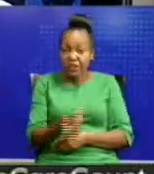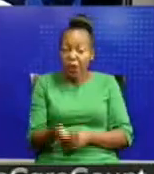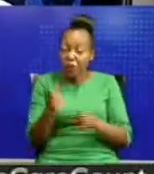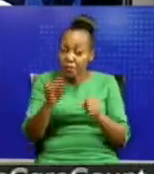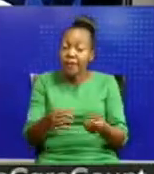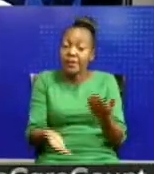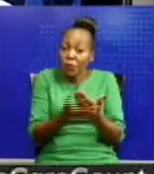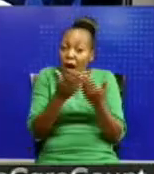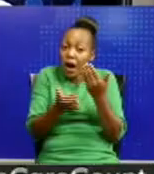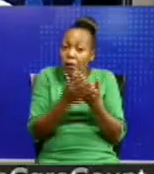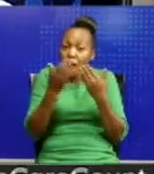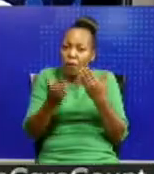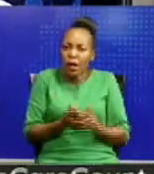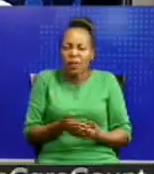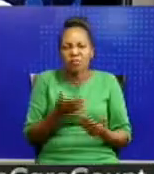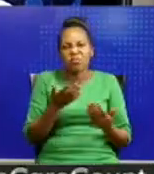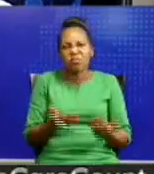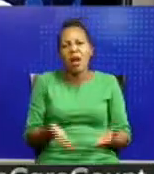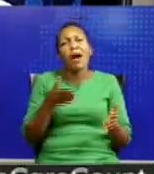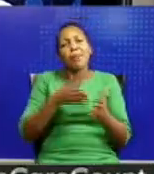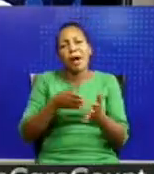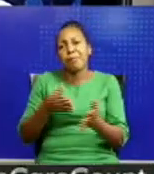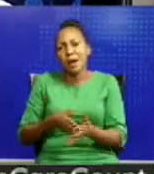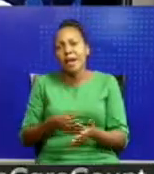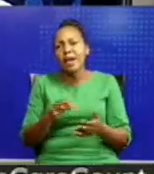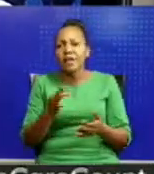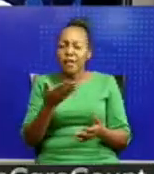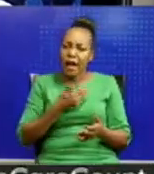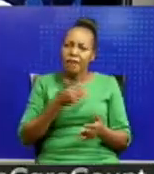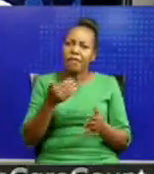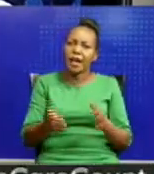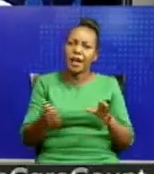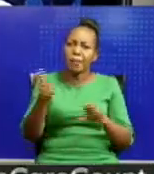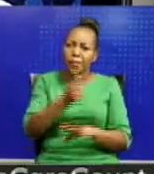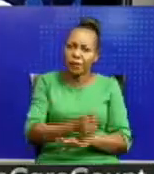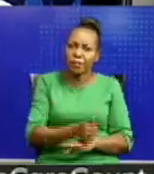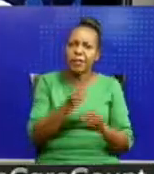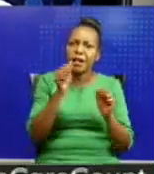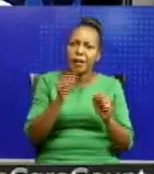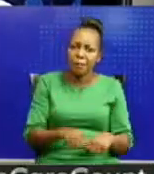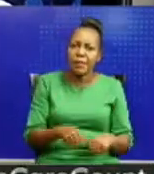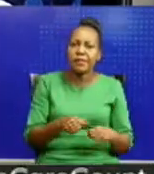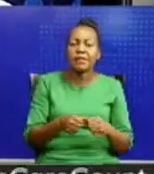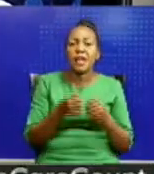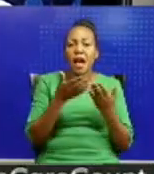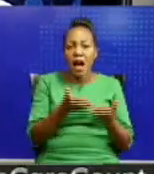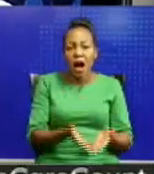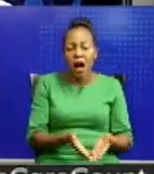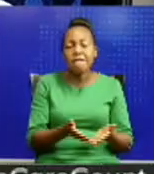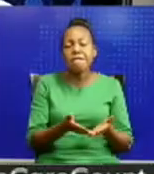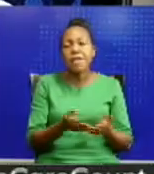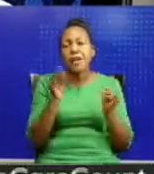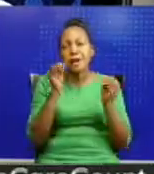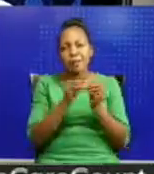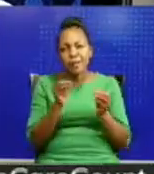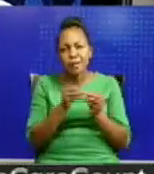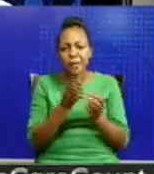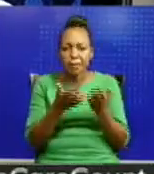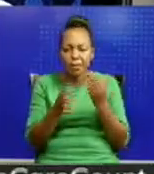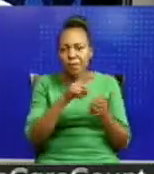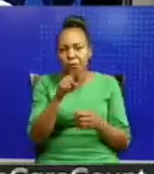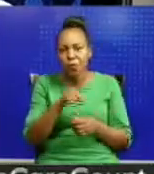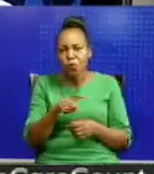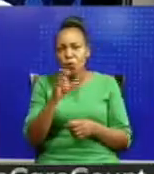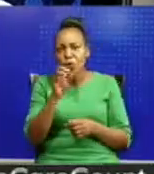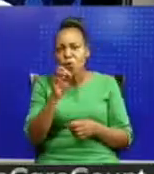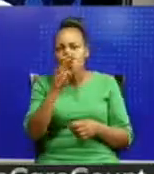it. It is really constraining. If I have an appointment and I'm supposed to deliver this talk, and then I'm supposed to be the